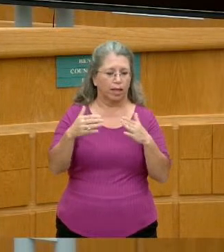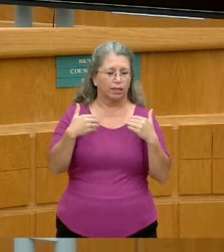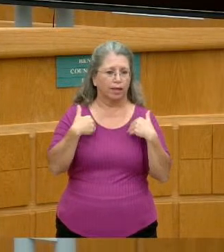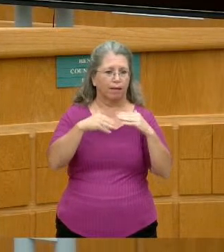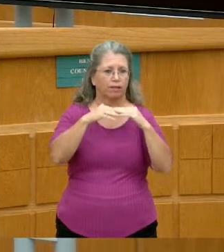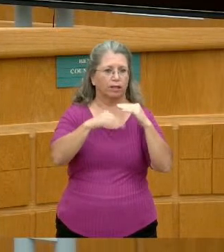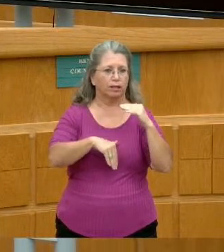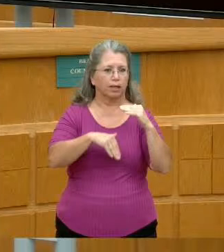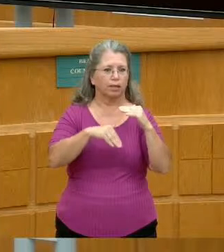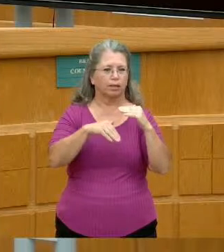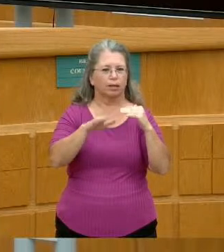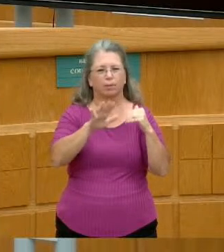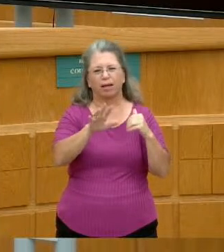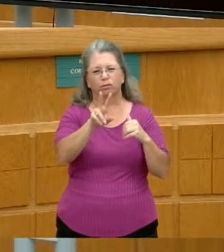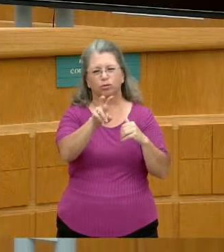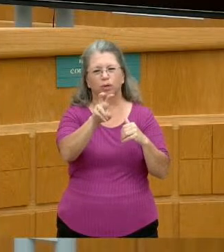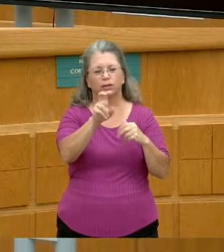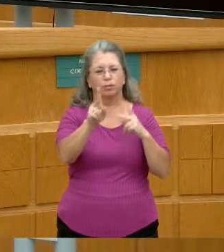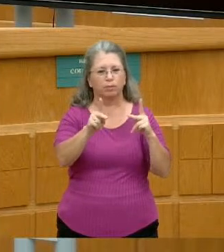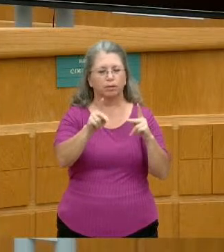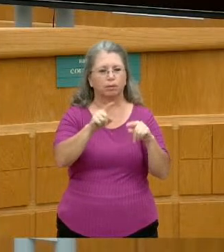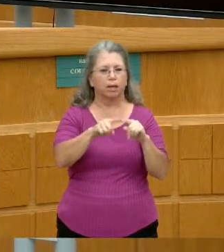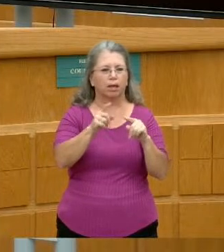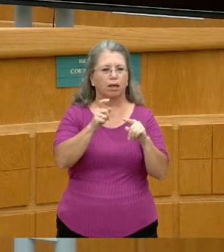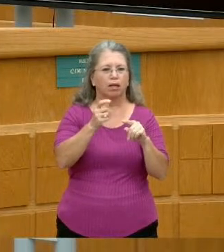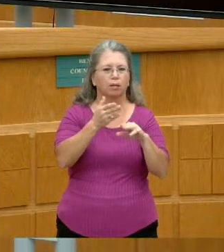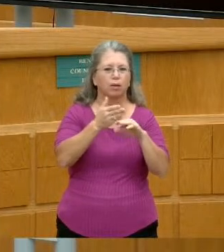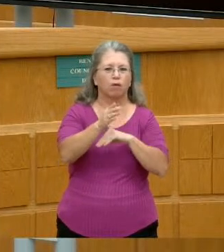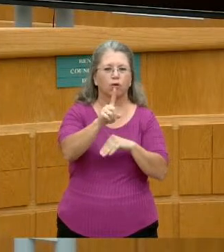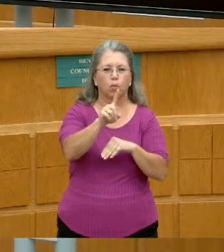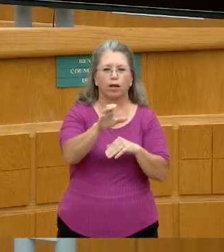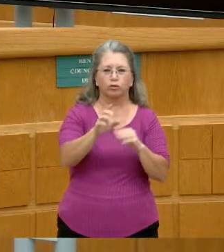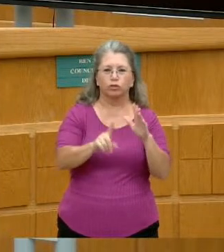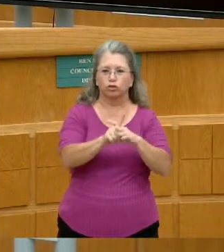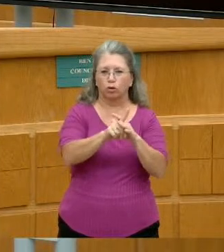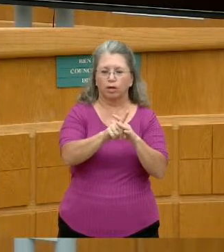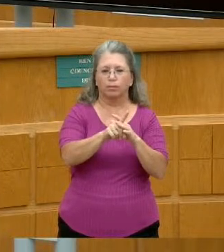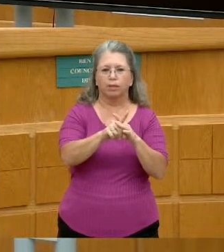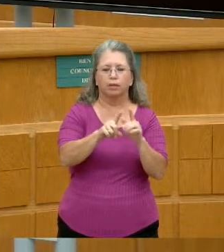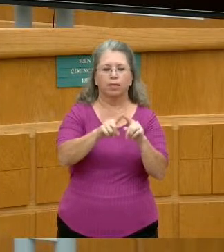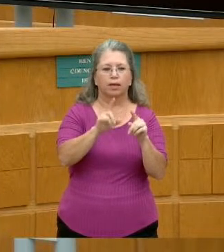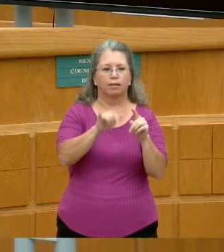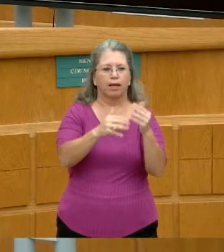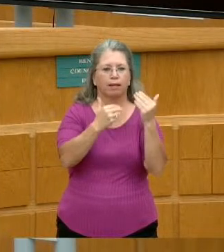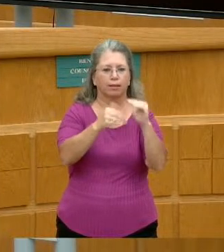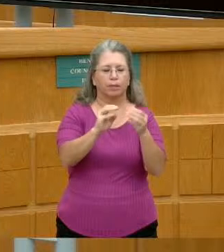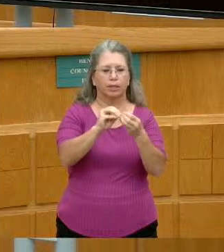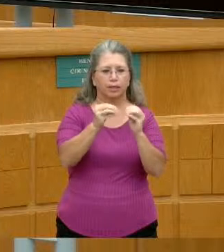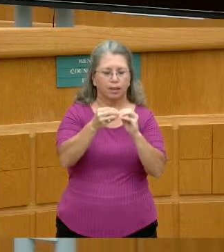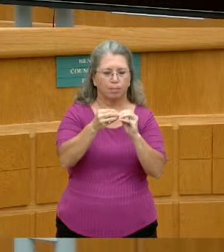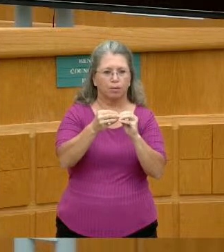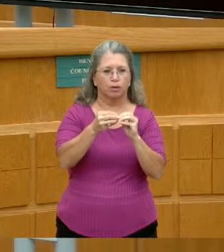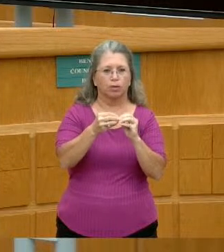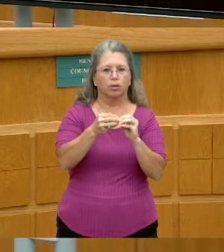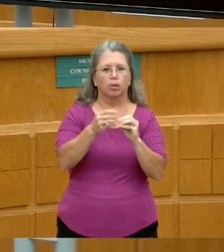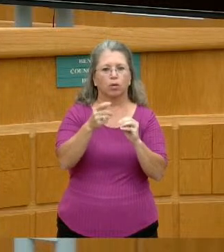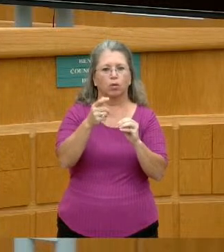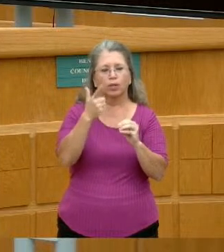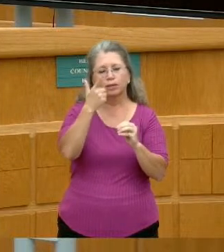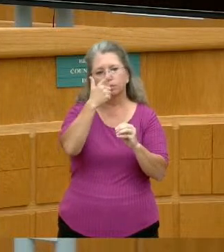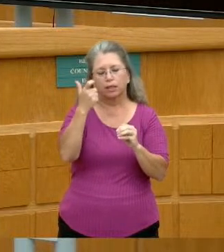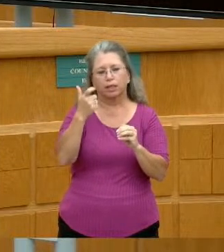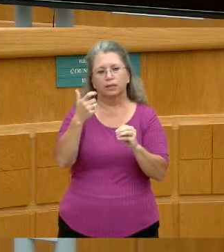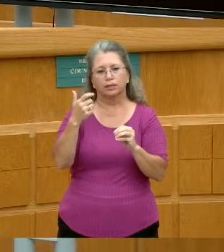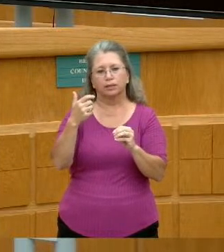Less than that showed up, a little bit over 100 showed up. But that limited number was called because of testing supplies. We're